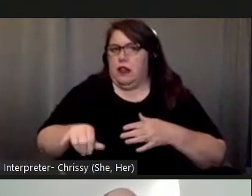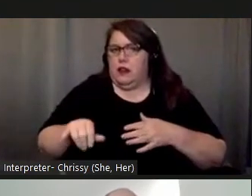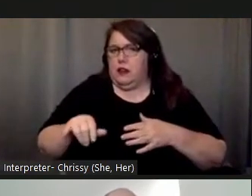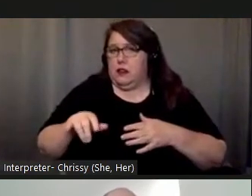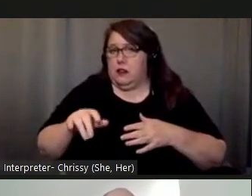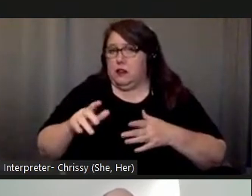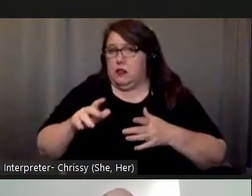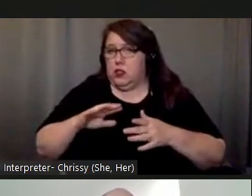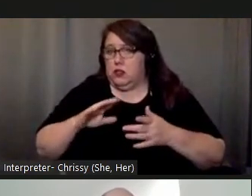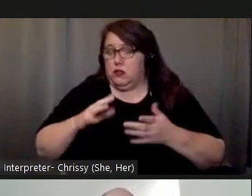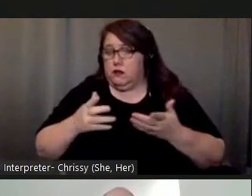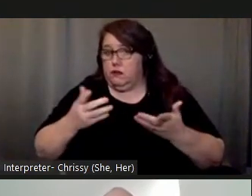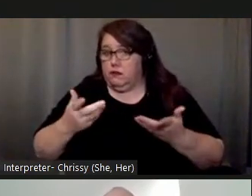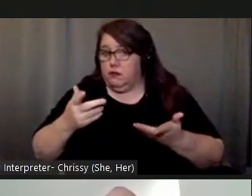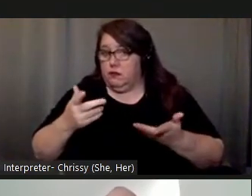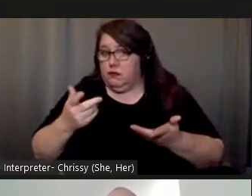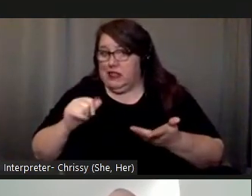curve?